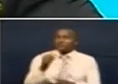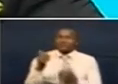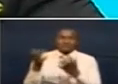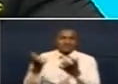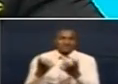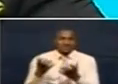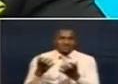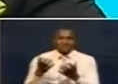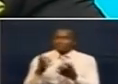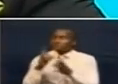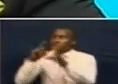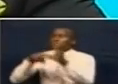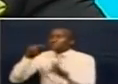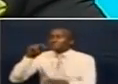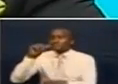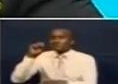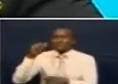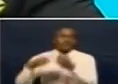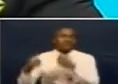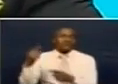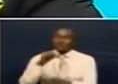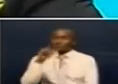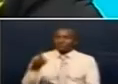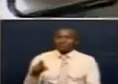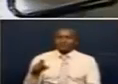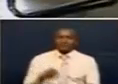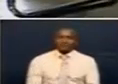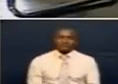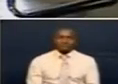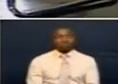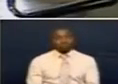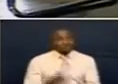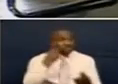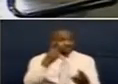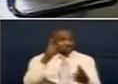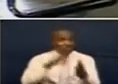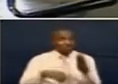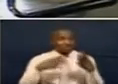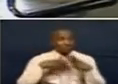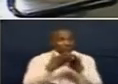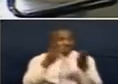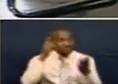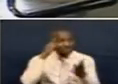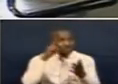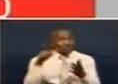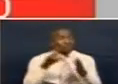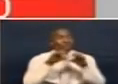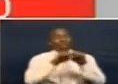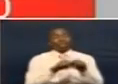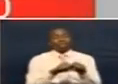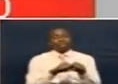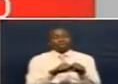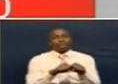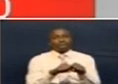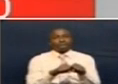to belong to NASA to pursue that dream. Let's see what Kenyans think about you inheriting your